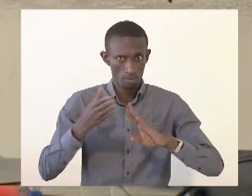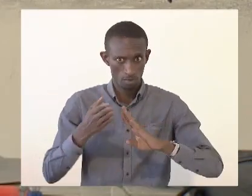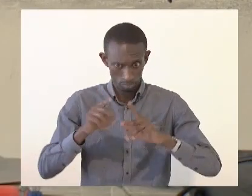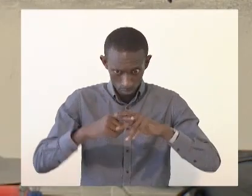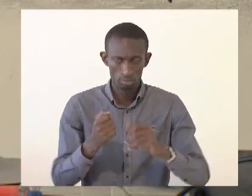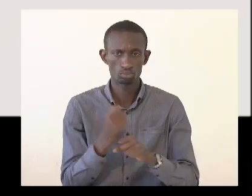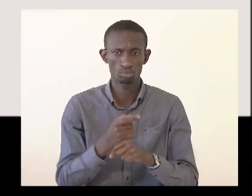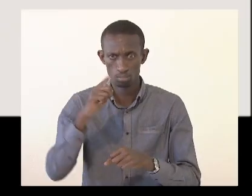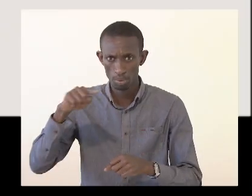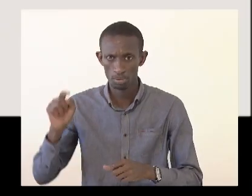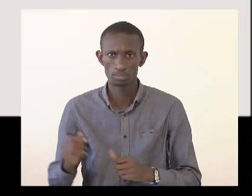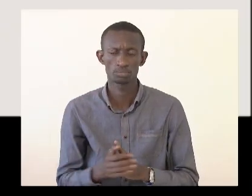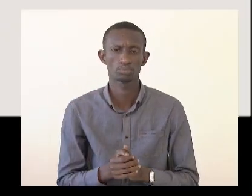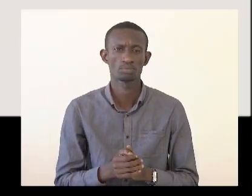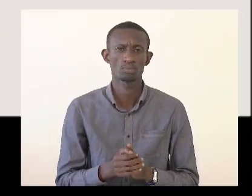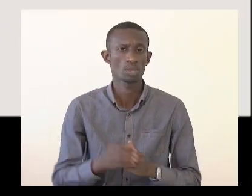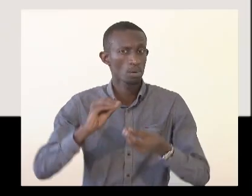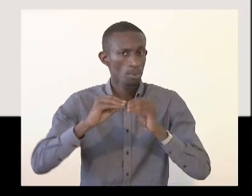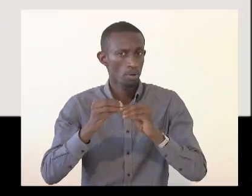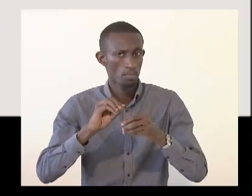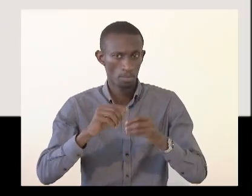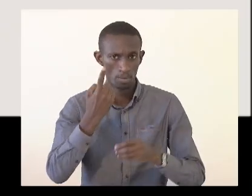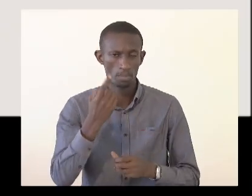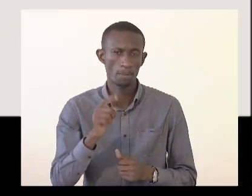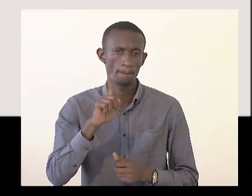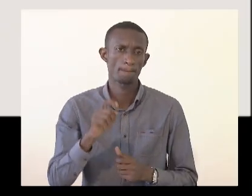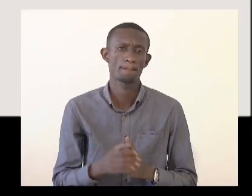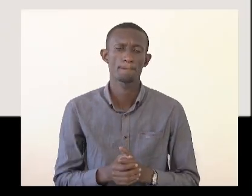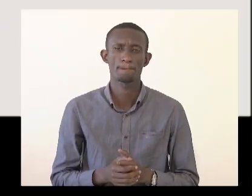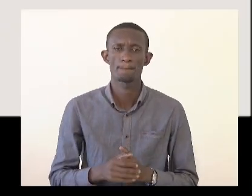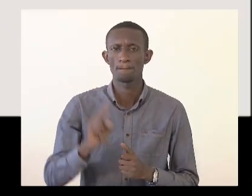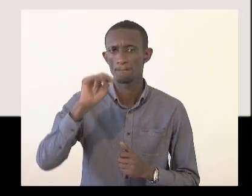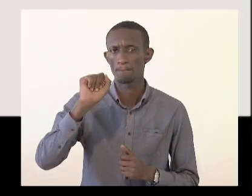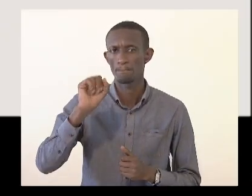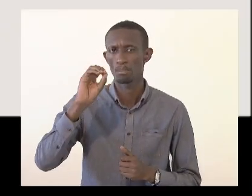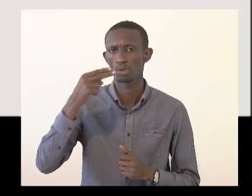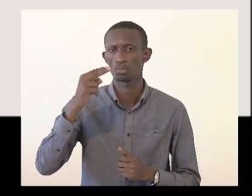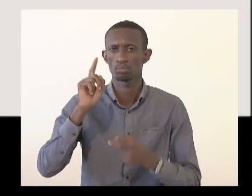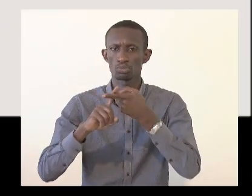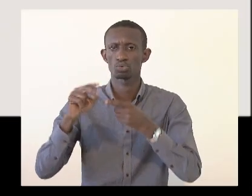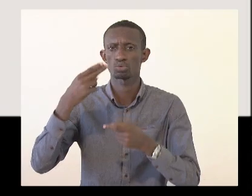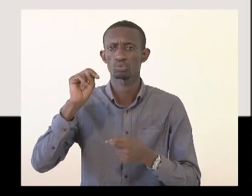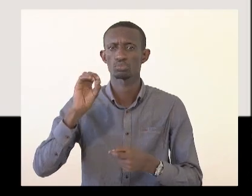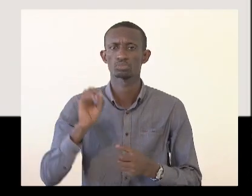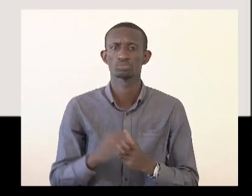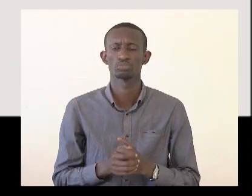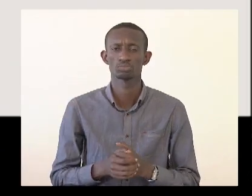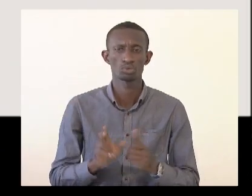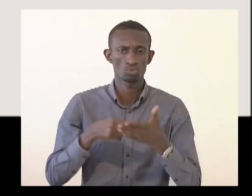corrections. Question number 1, sodium hydroxide reacting with nitric acid. The equation we have is this